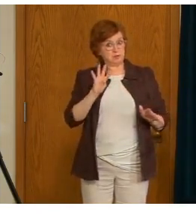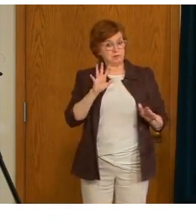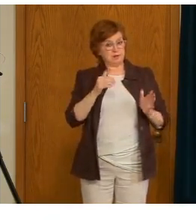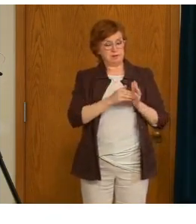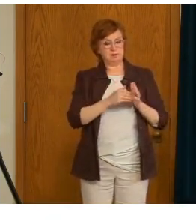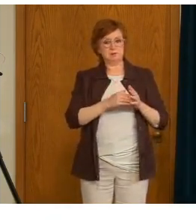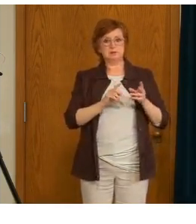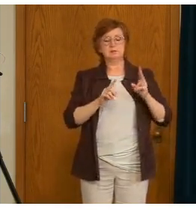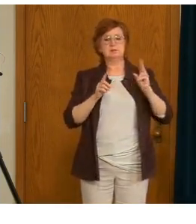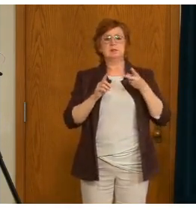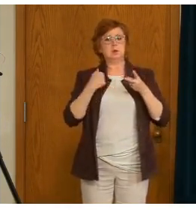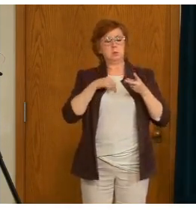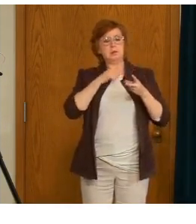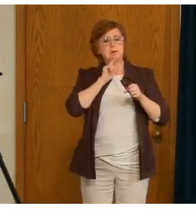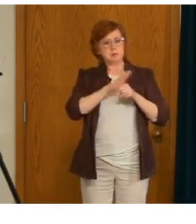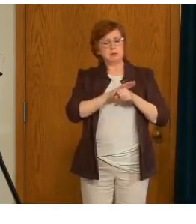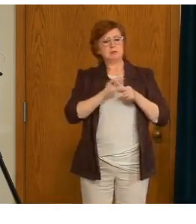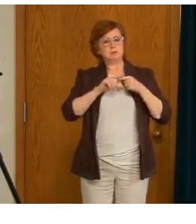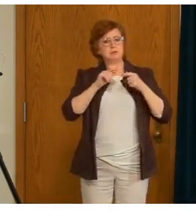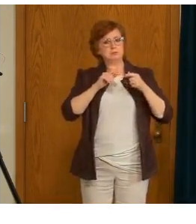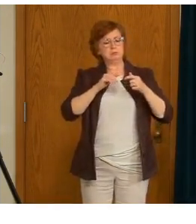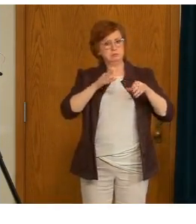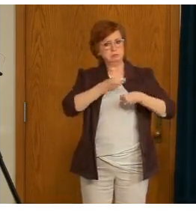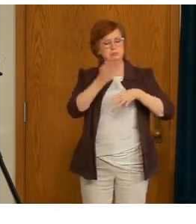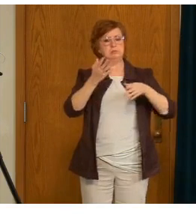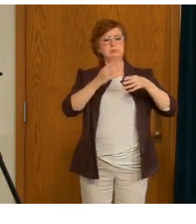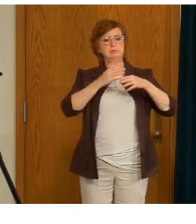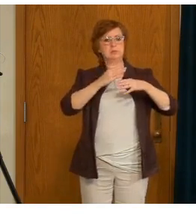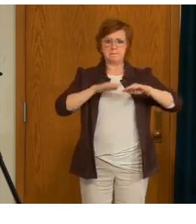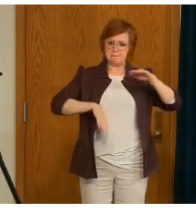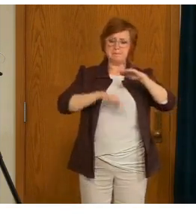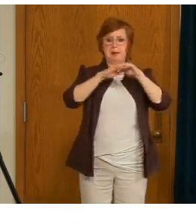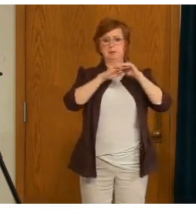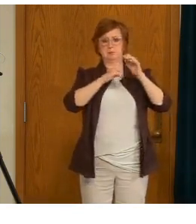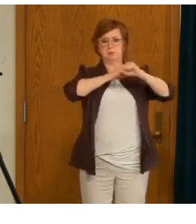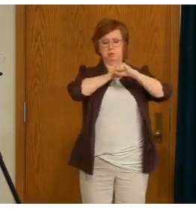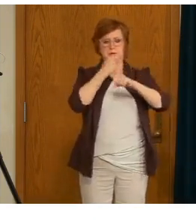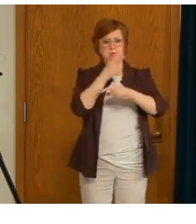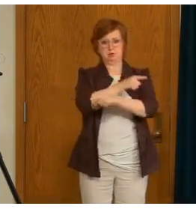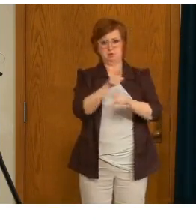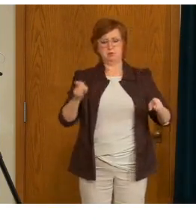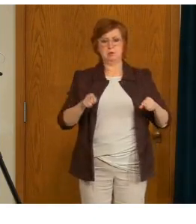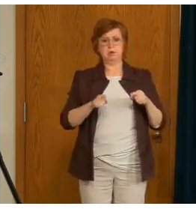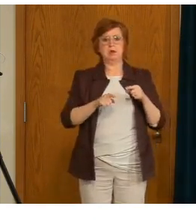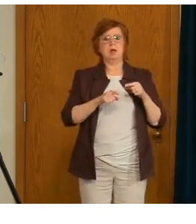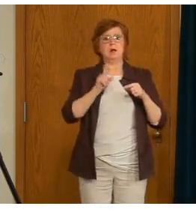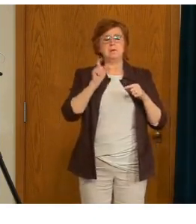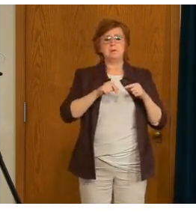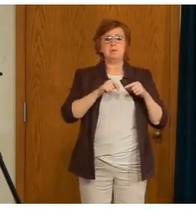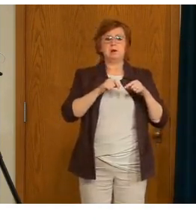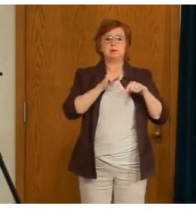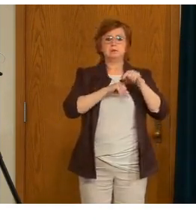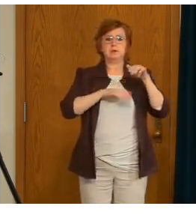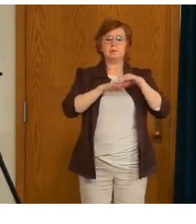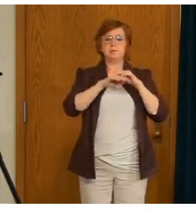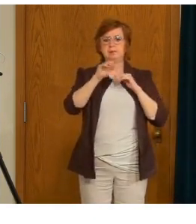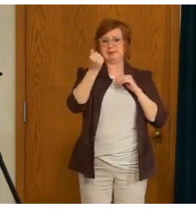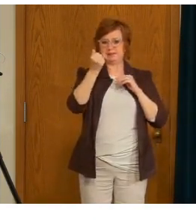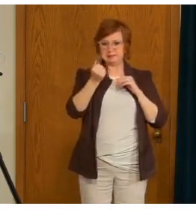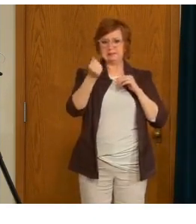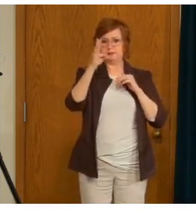receives maximum protections, as the minister's already said, we're going to administer those second doses of vaccine well within the 16-week timeline that's